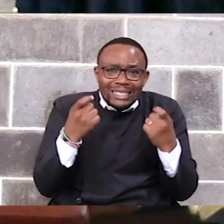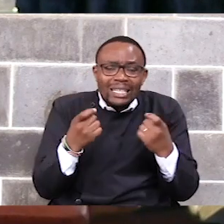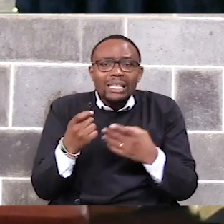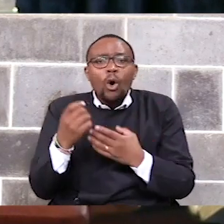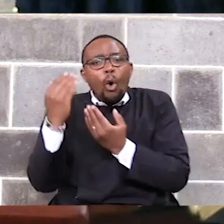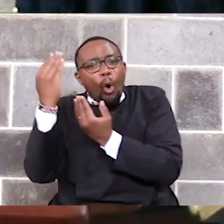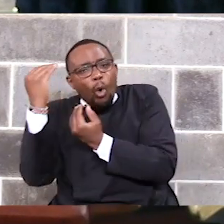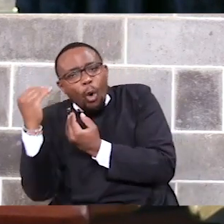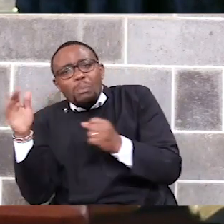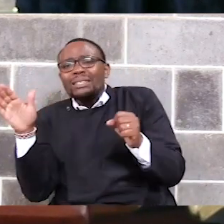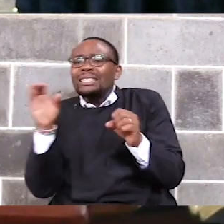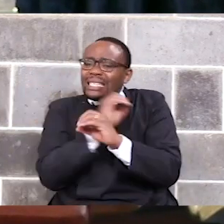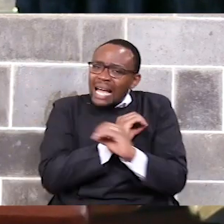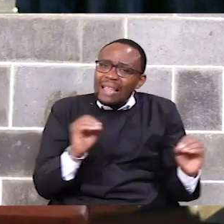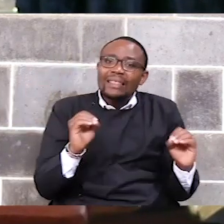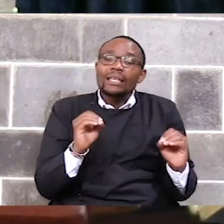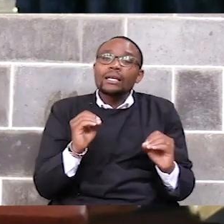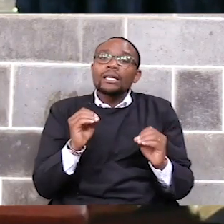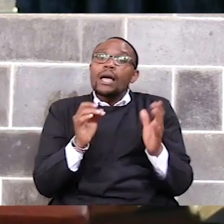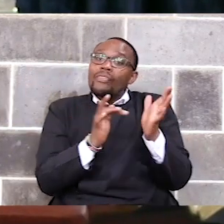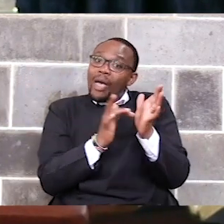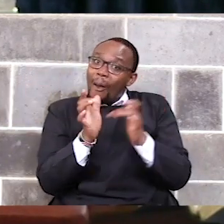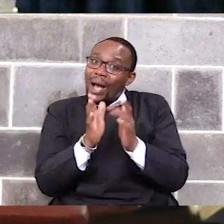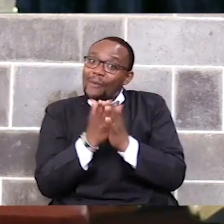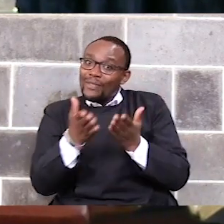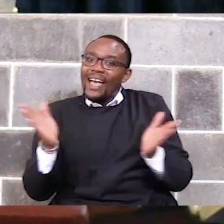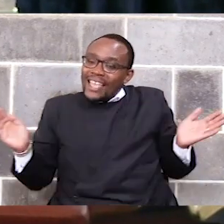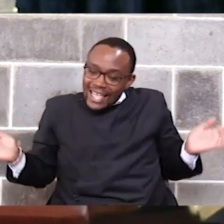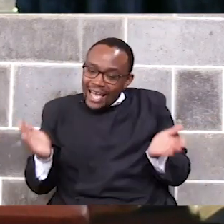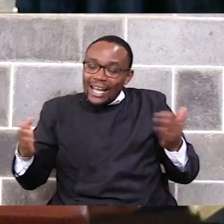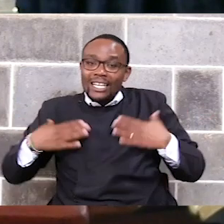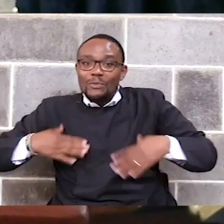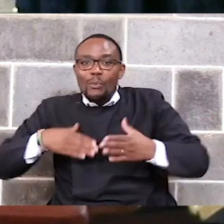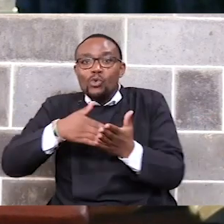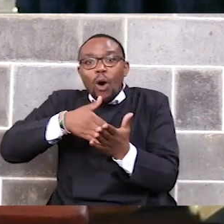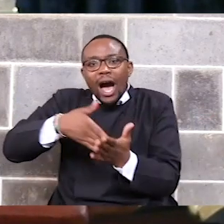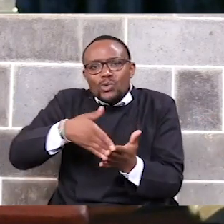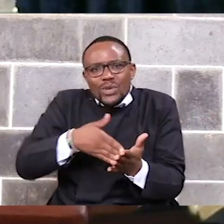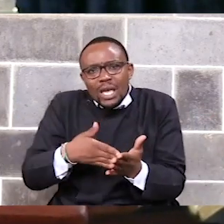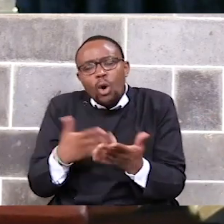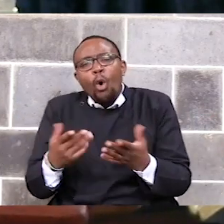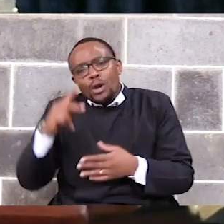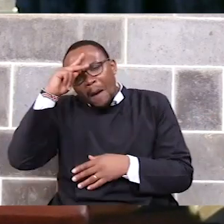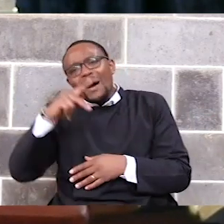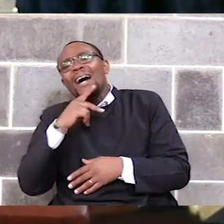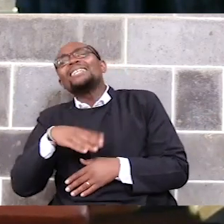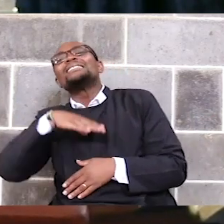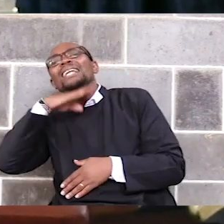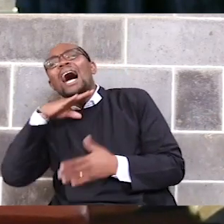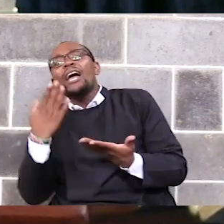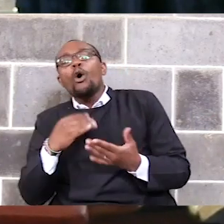future. He still had words to encourage those who were weak, those who had been orphaned, and even the